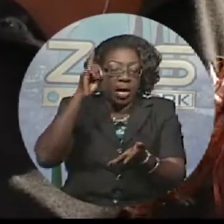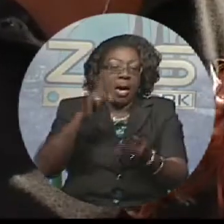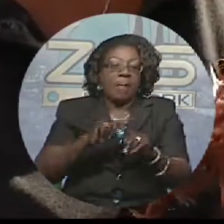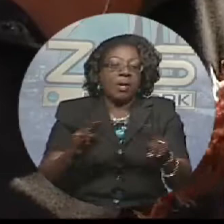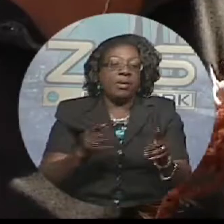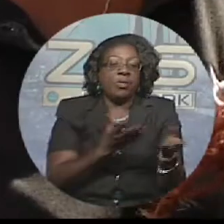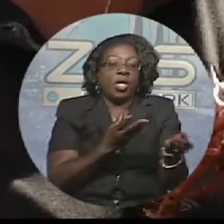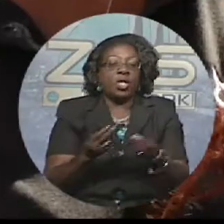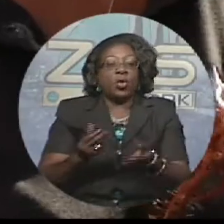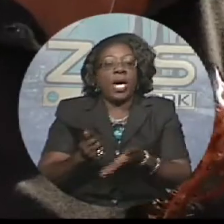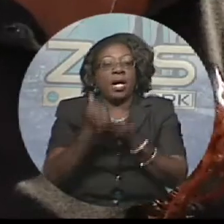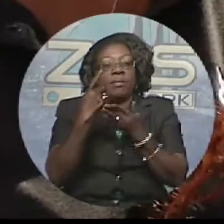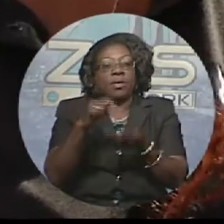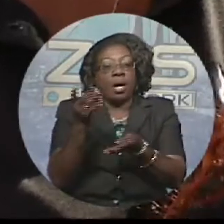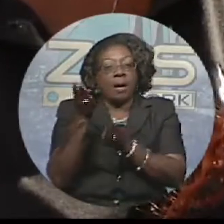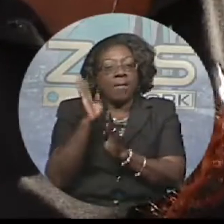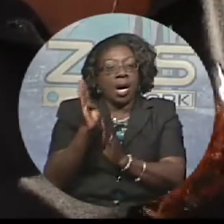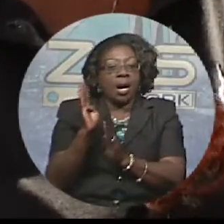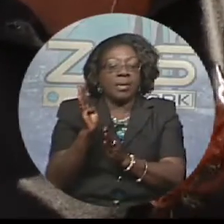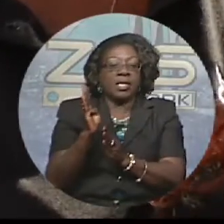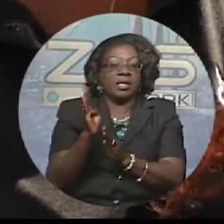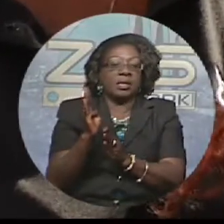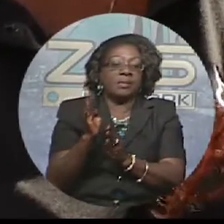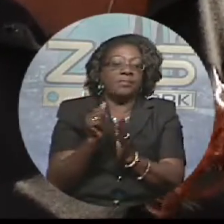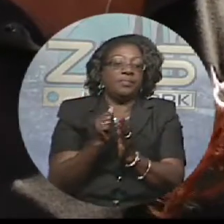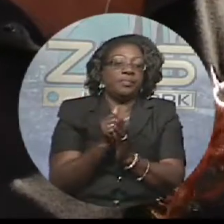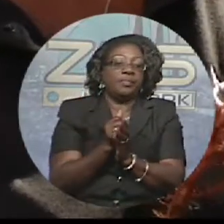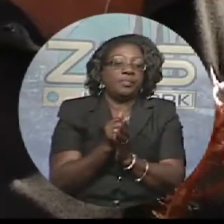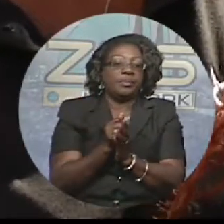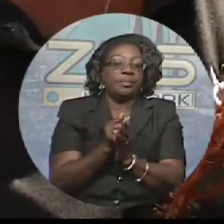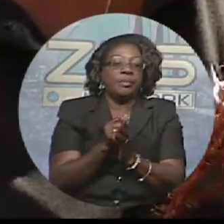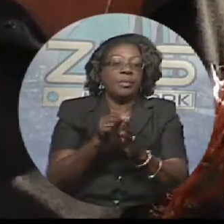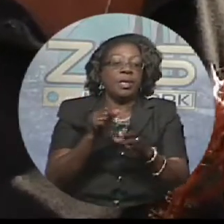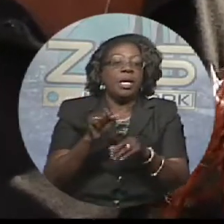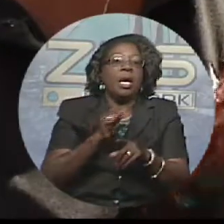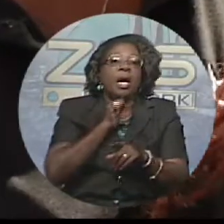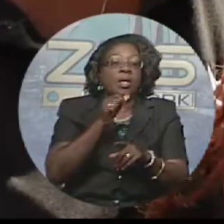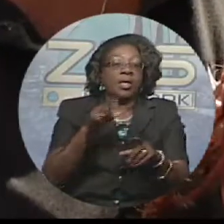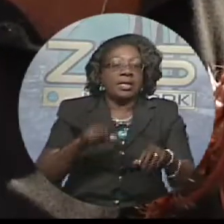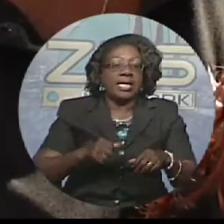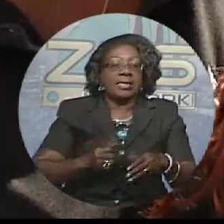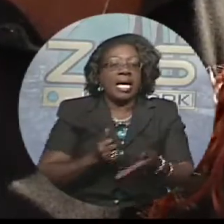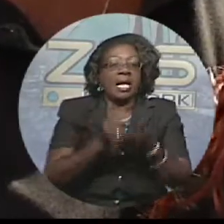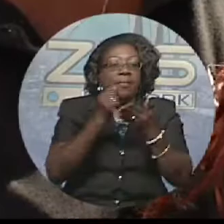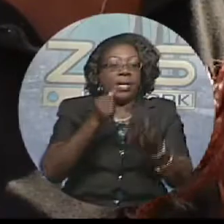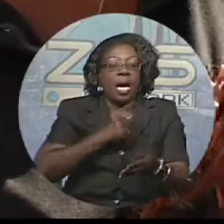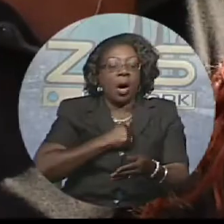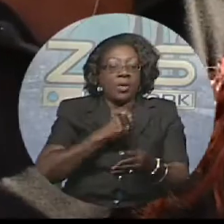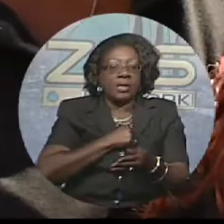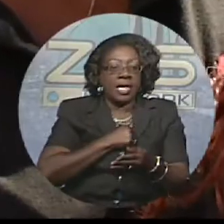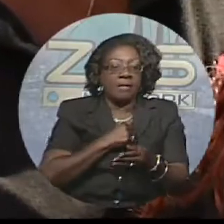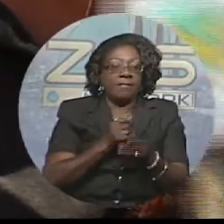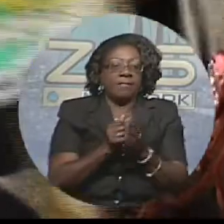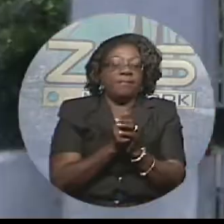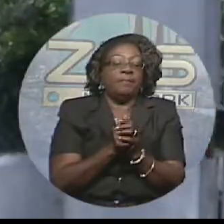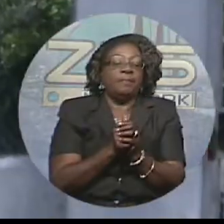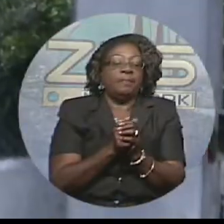a bigger and broader spectrum of life, and not just helping ourselves with our career.